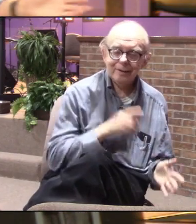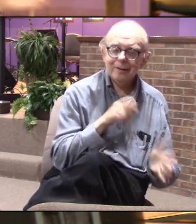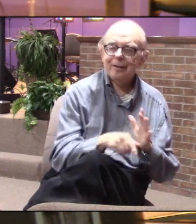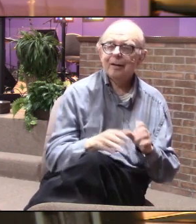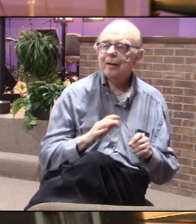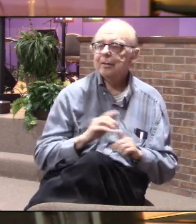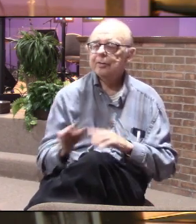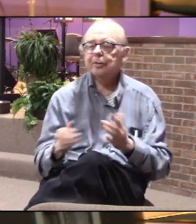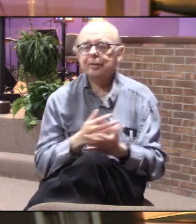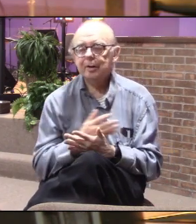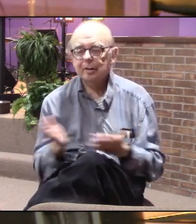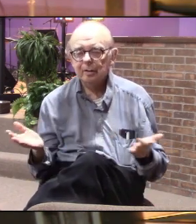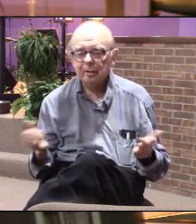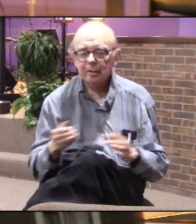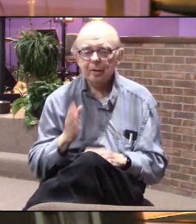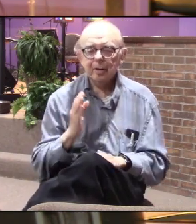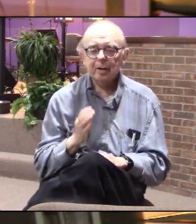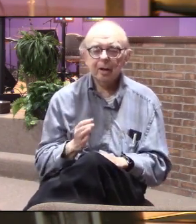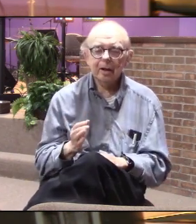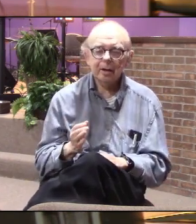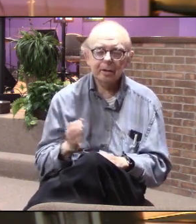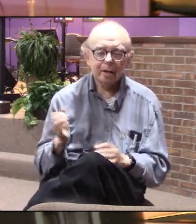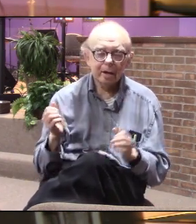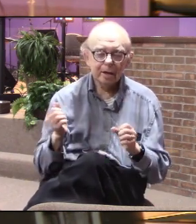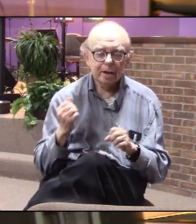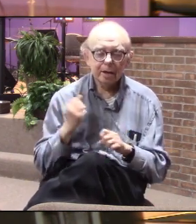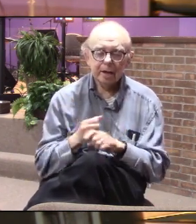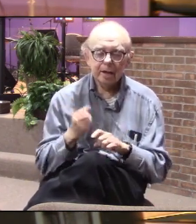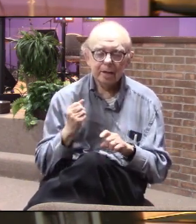to go do something and got hit in the head with a gourd.